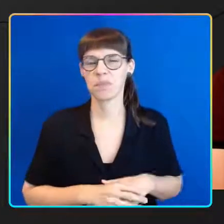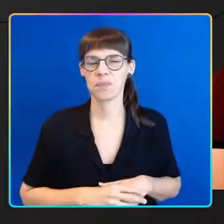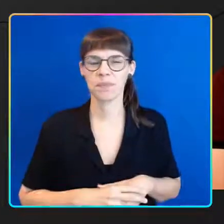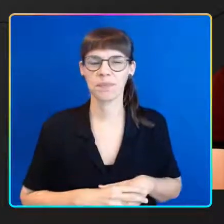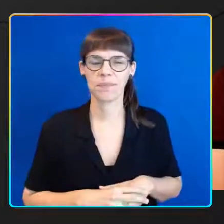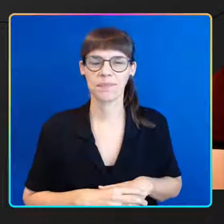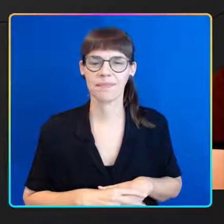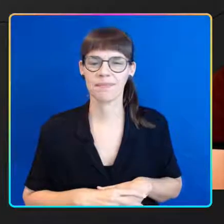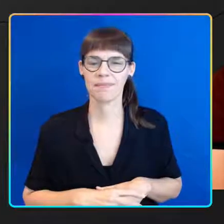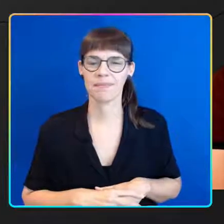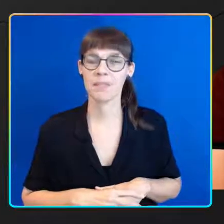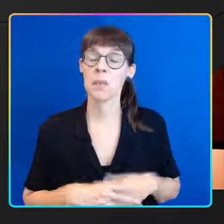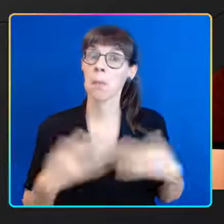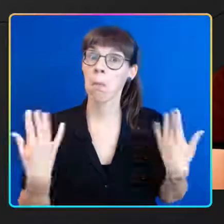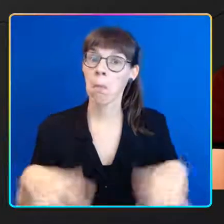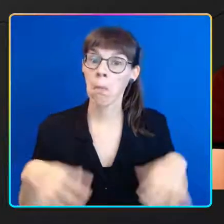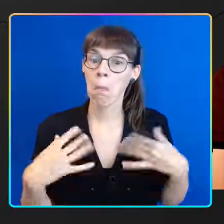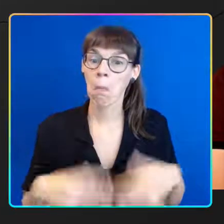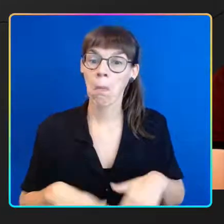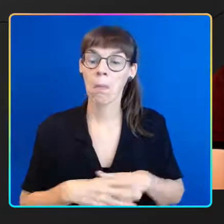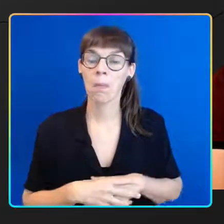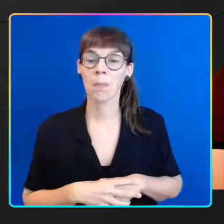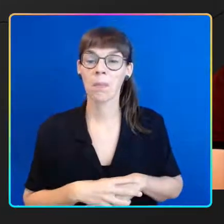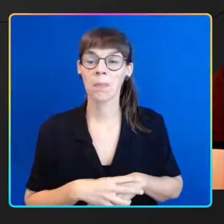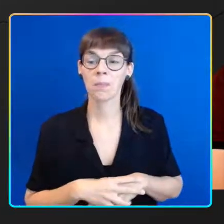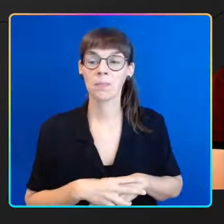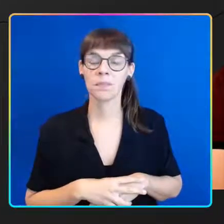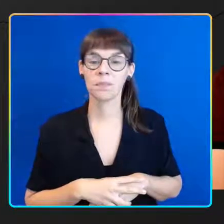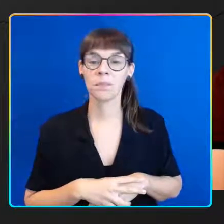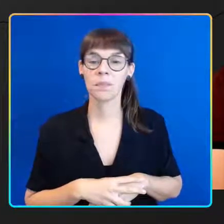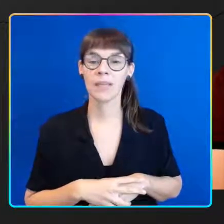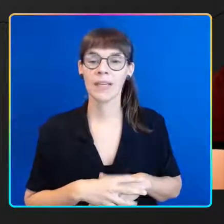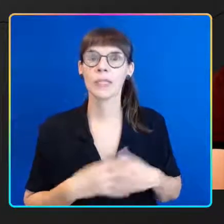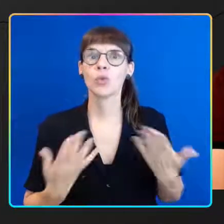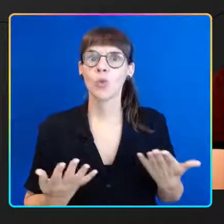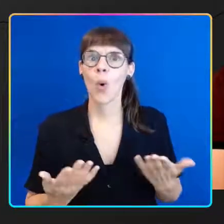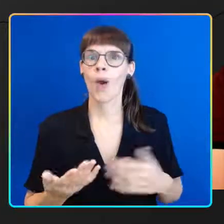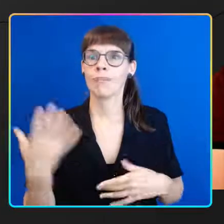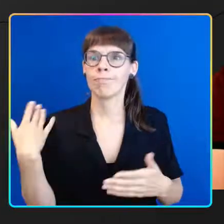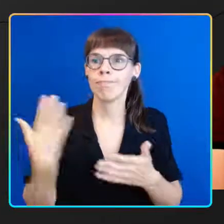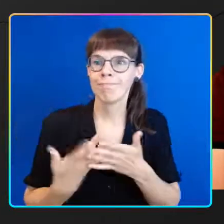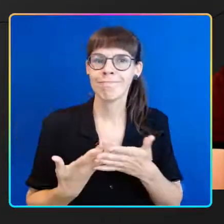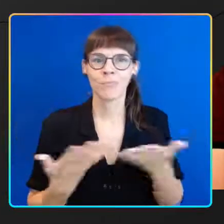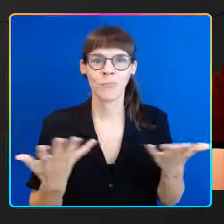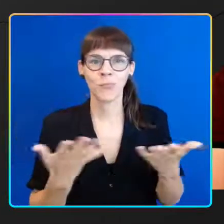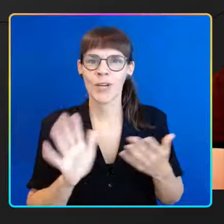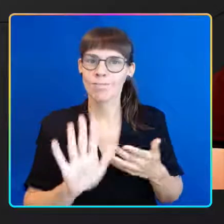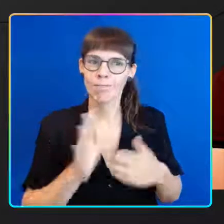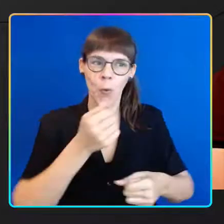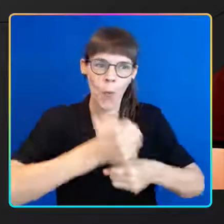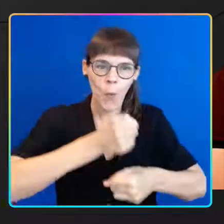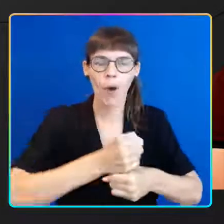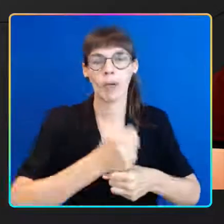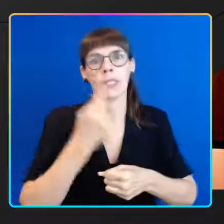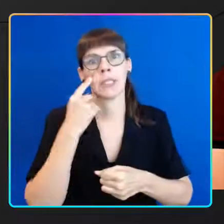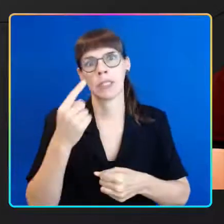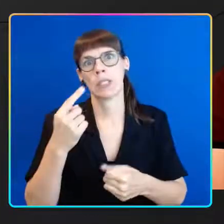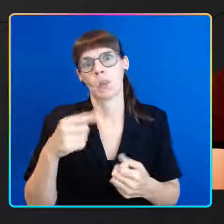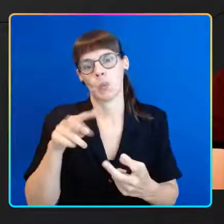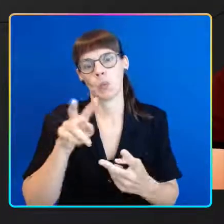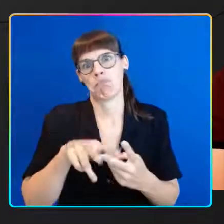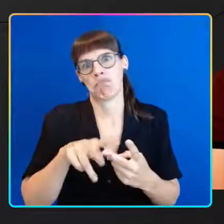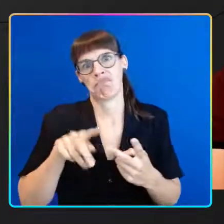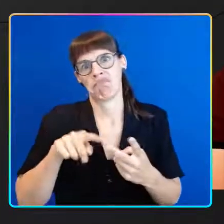That's cool. Yeah, we can, after hearing what you focus on and what you do as your job, you can see why that is going to be an incredibly useful event for you to be